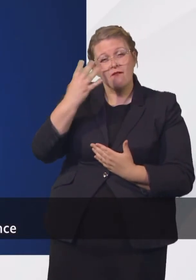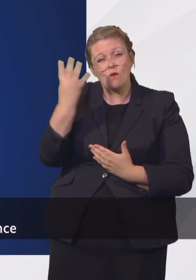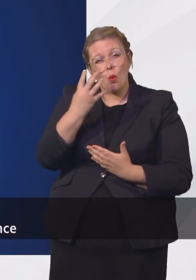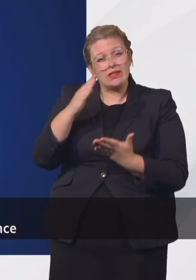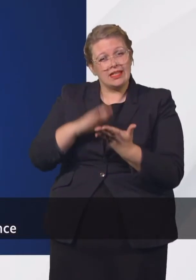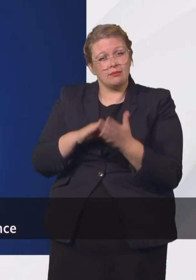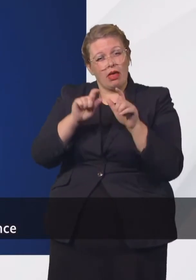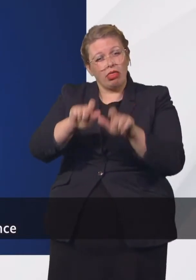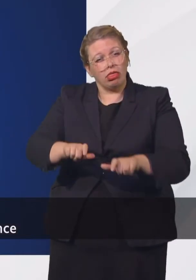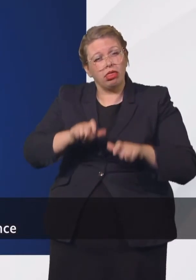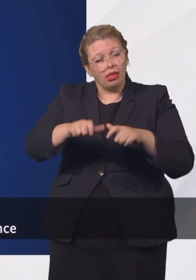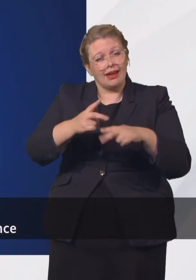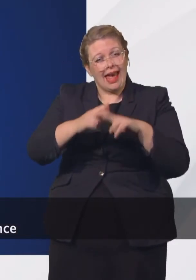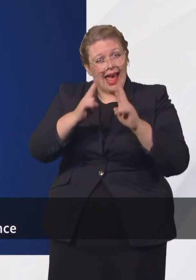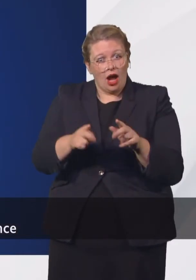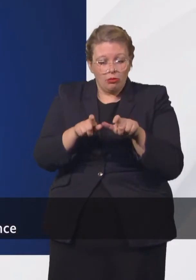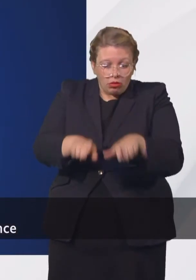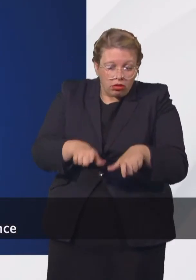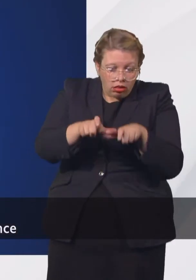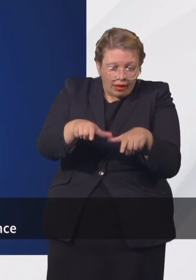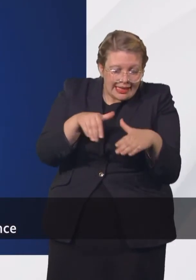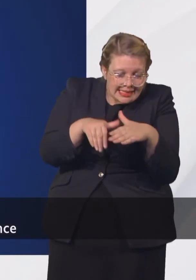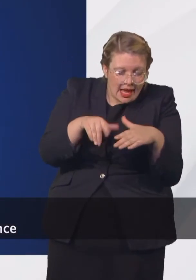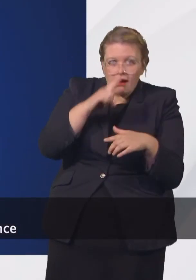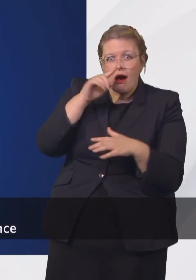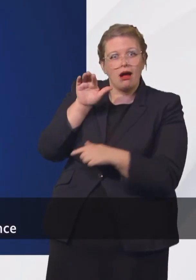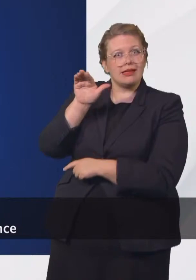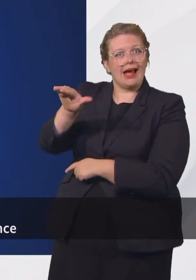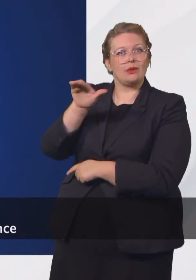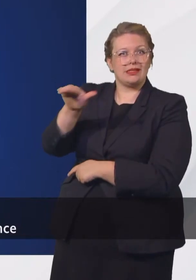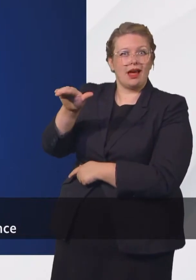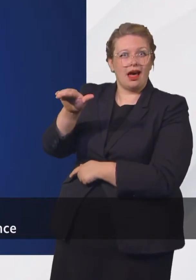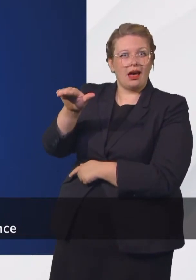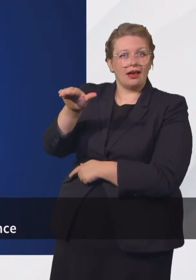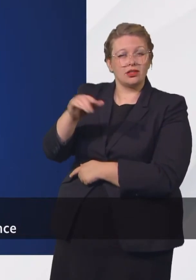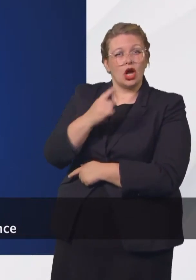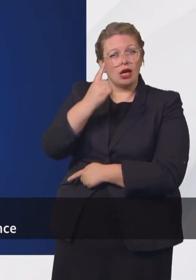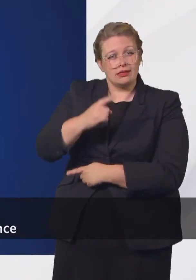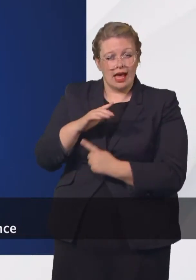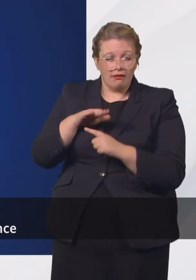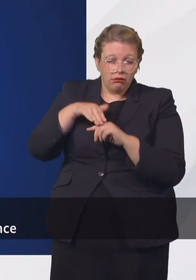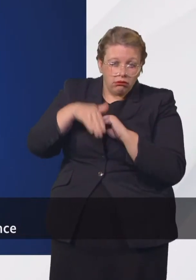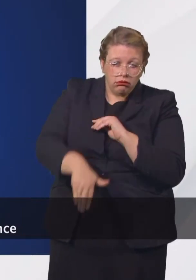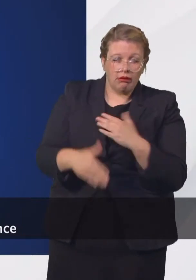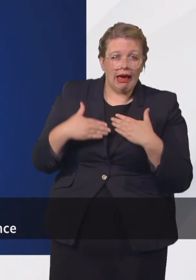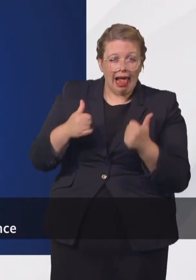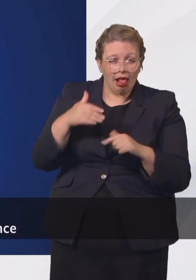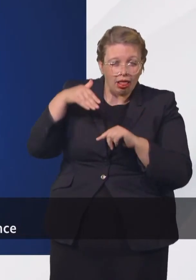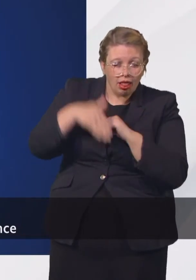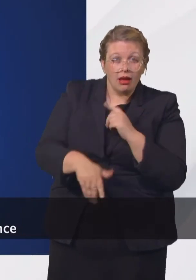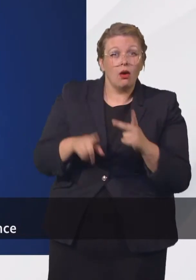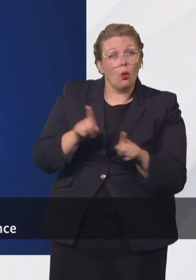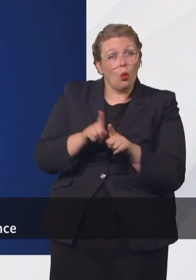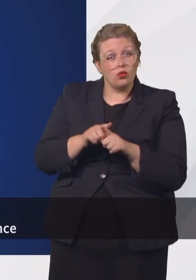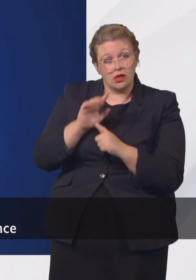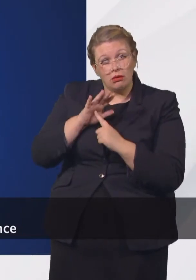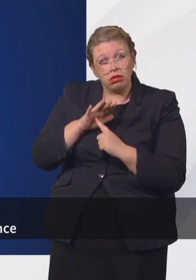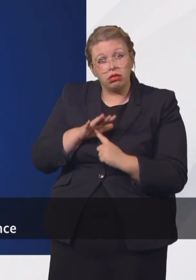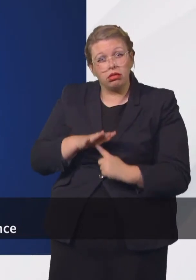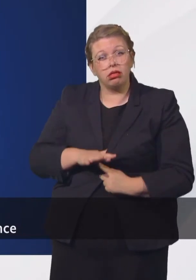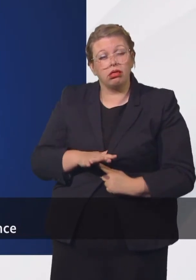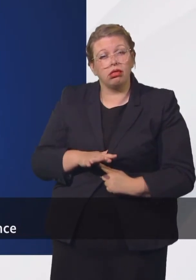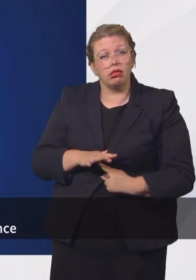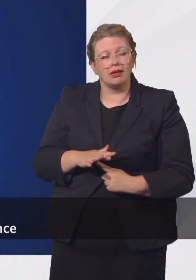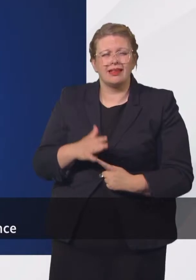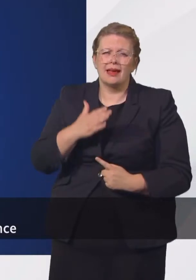has deteriorated. She's now also on antidepressants. Please help us find a safe way for